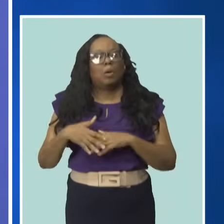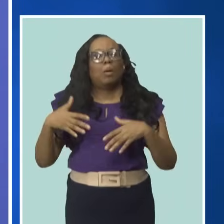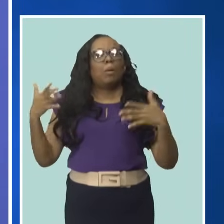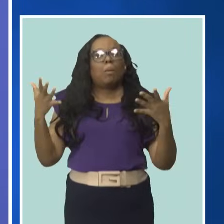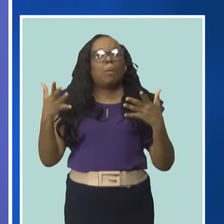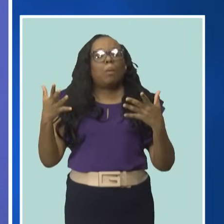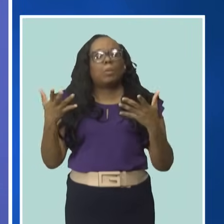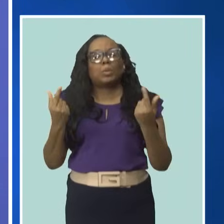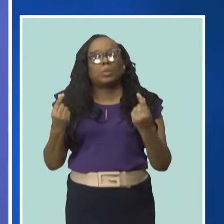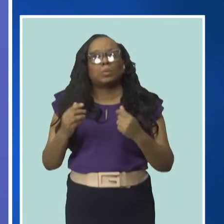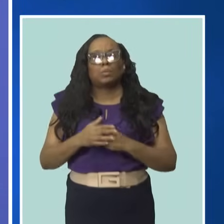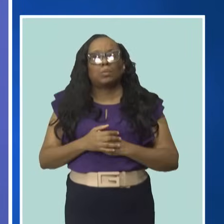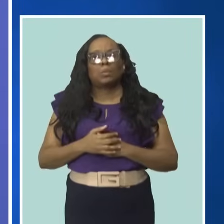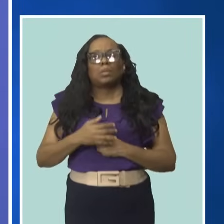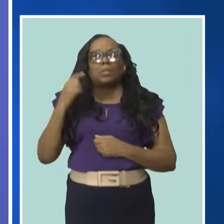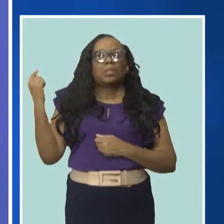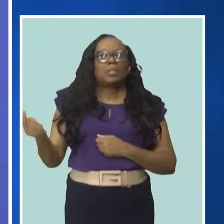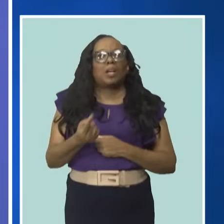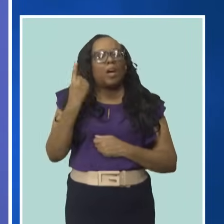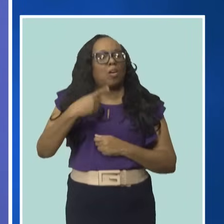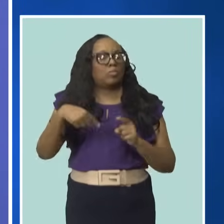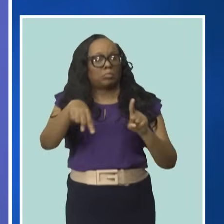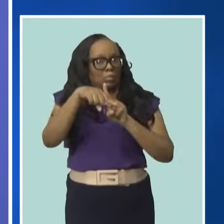blood type is B positive.